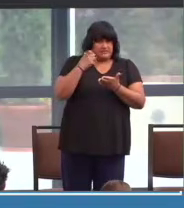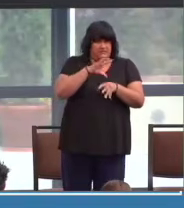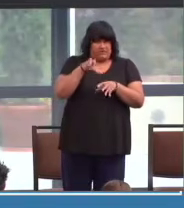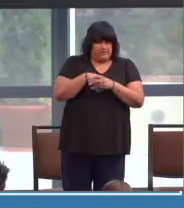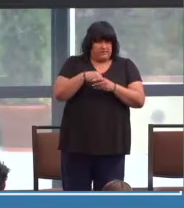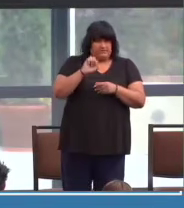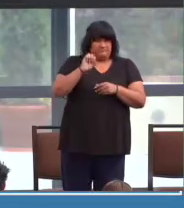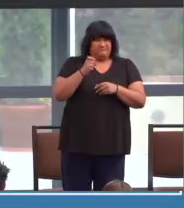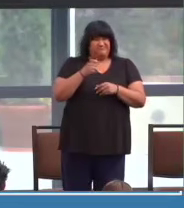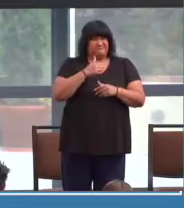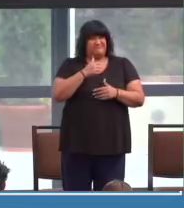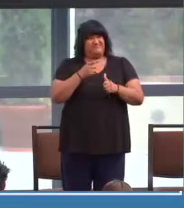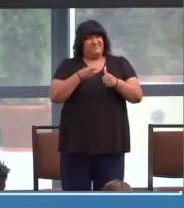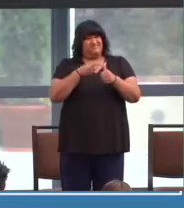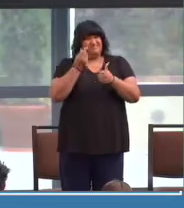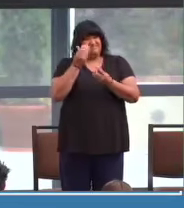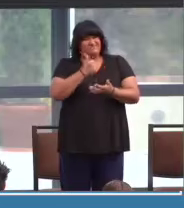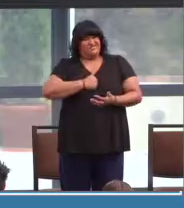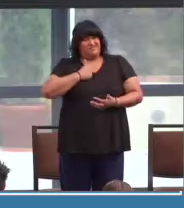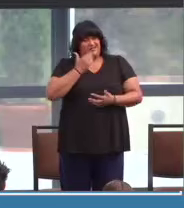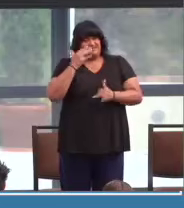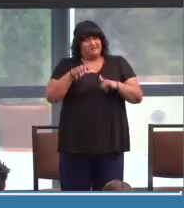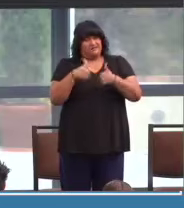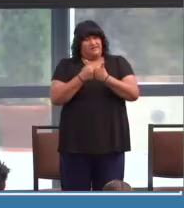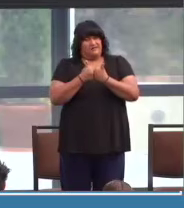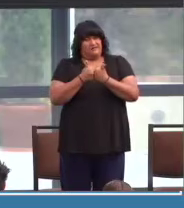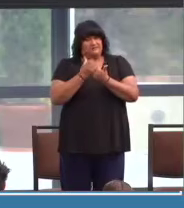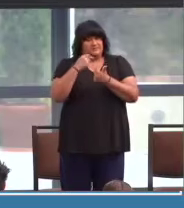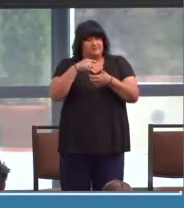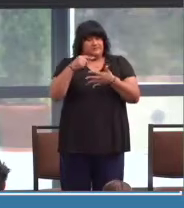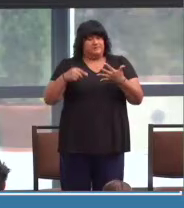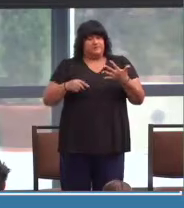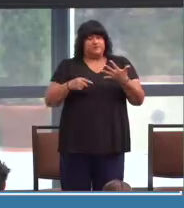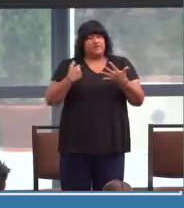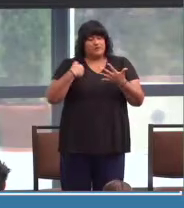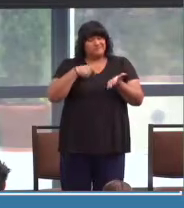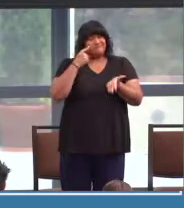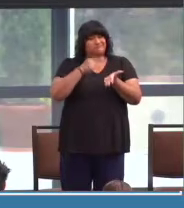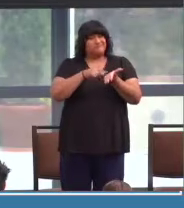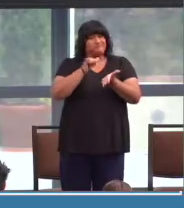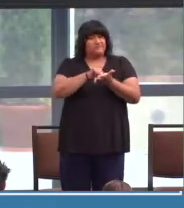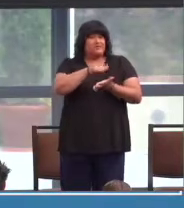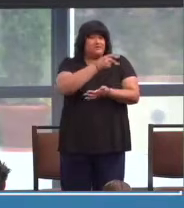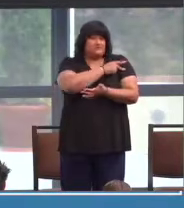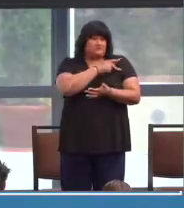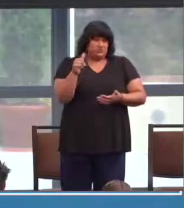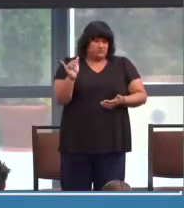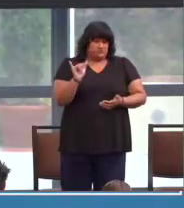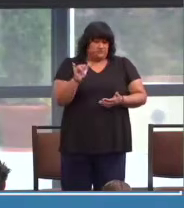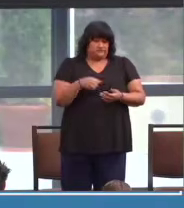First of all, sorry you're going through that. It's challenging, and we do see this. I would say